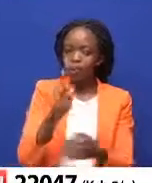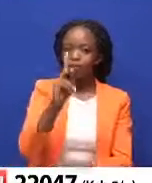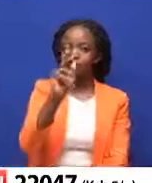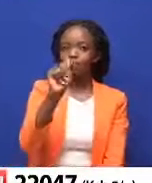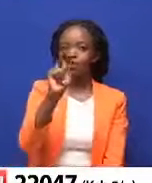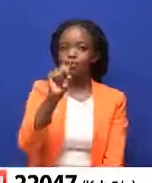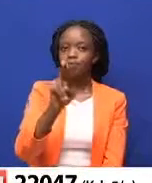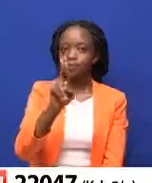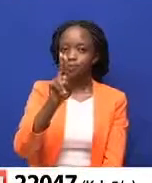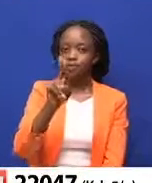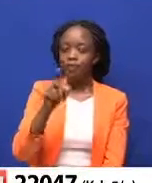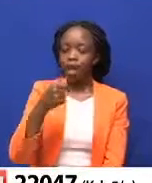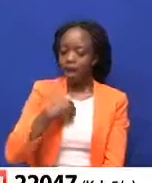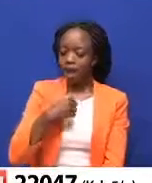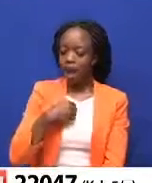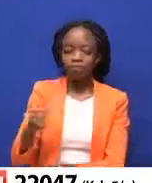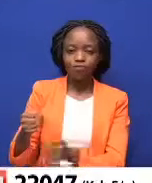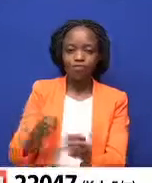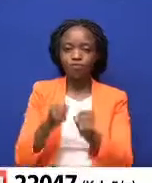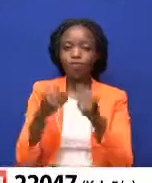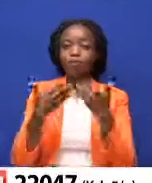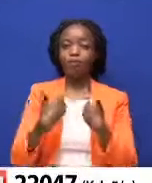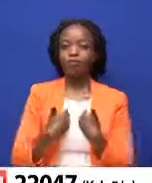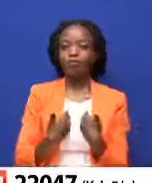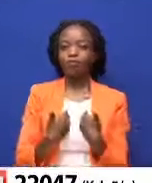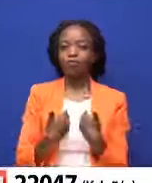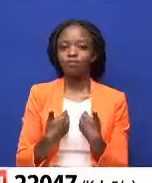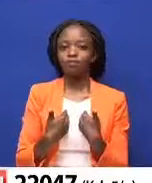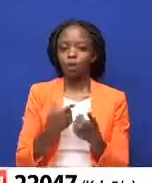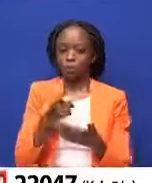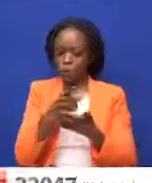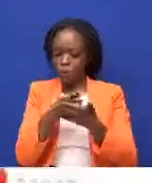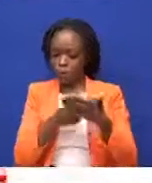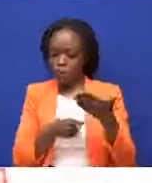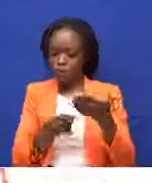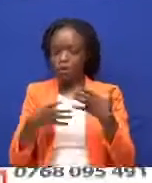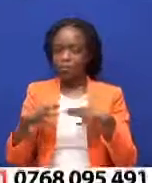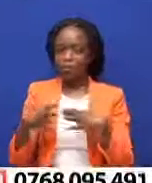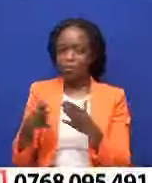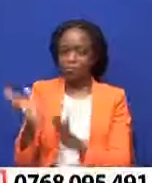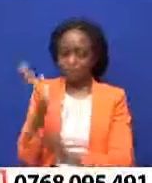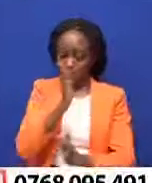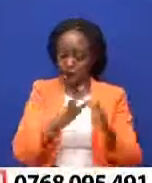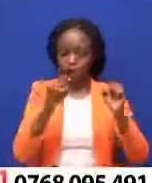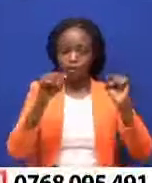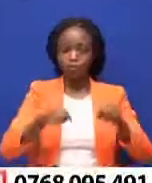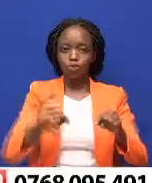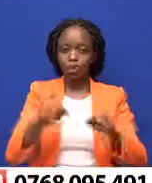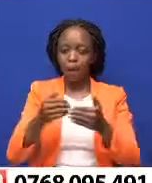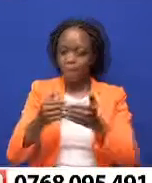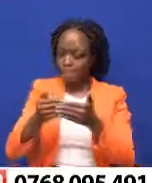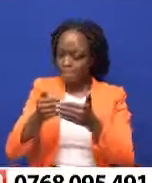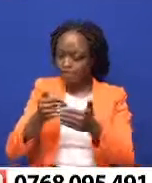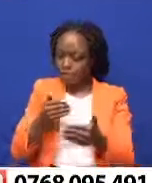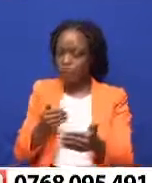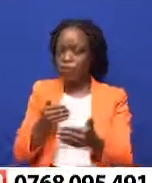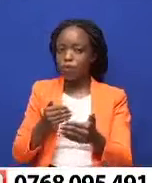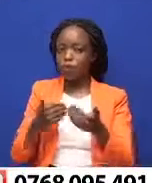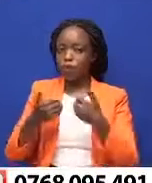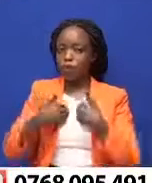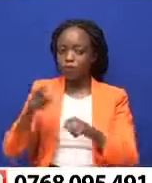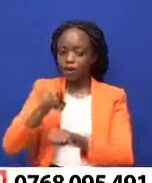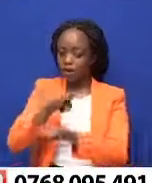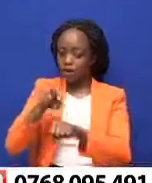Kenya has structures. So whatever was convened today, first before you have a